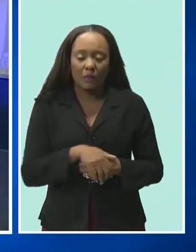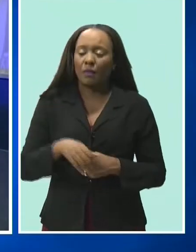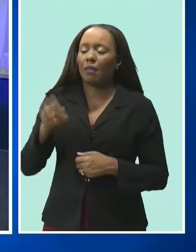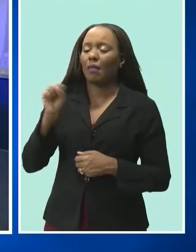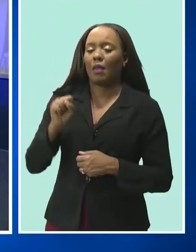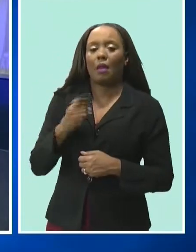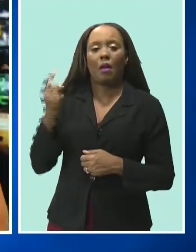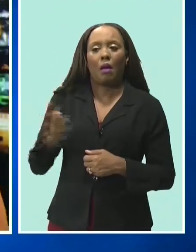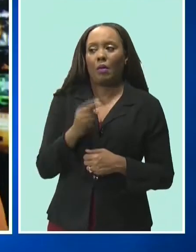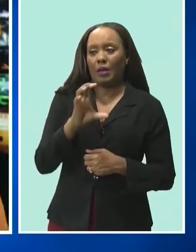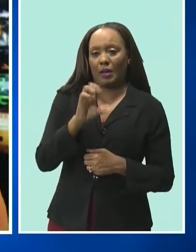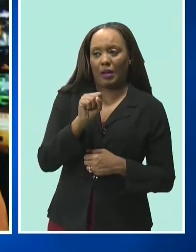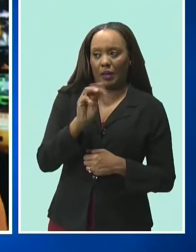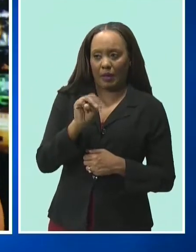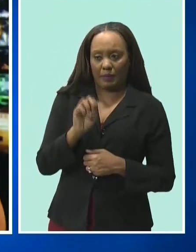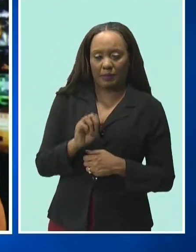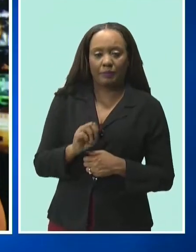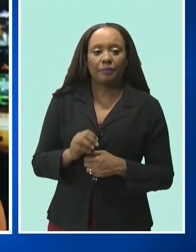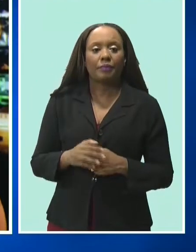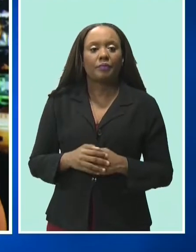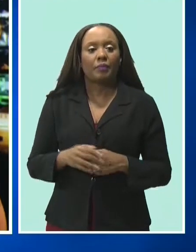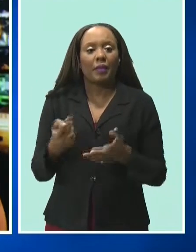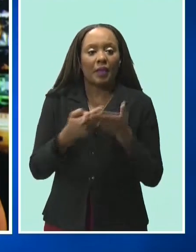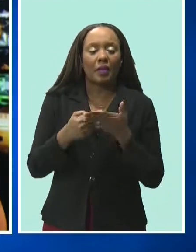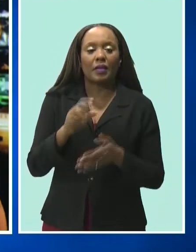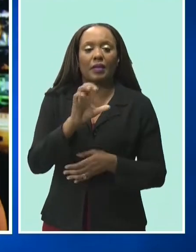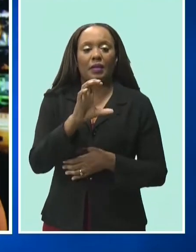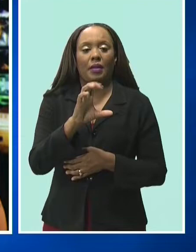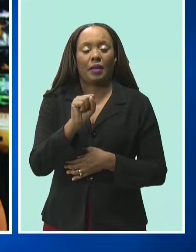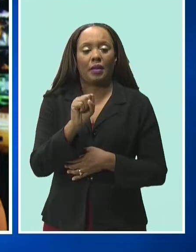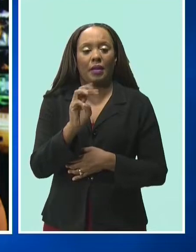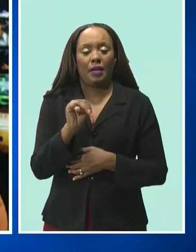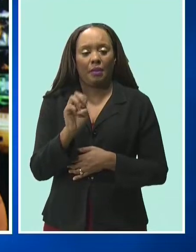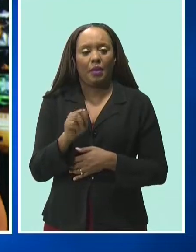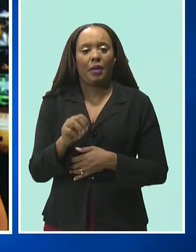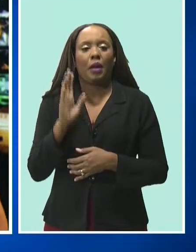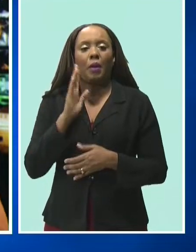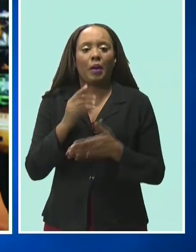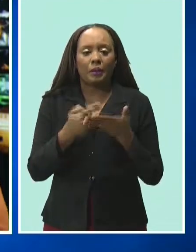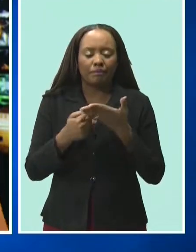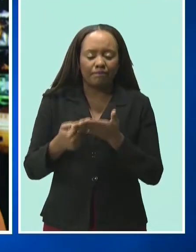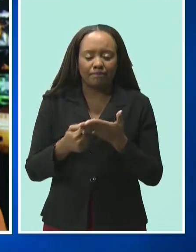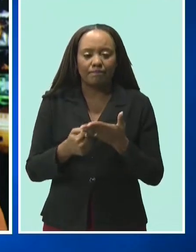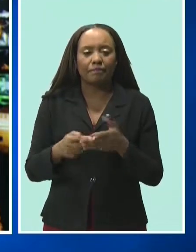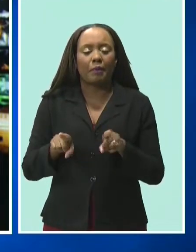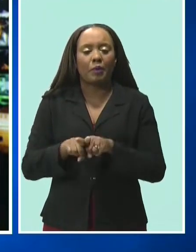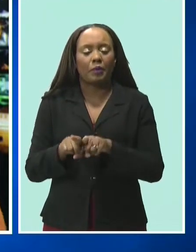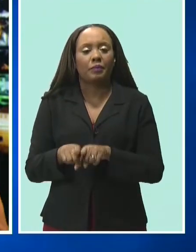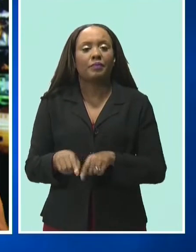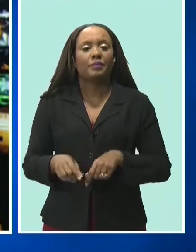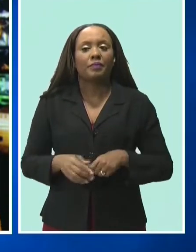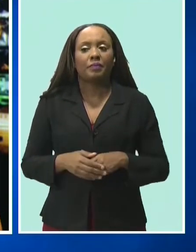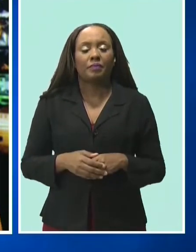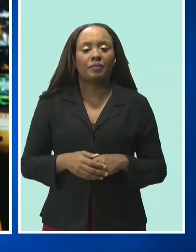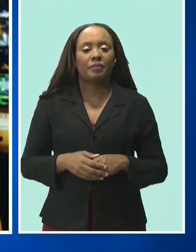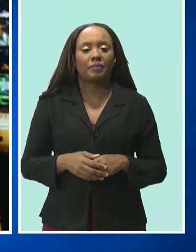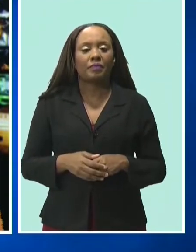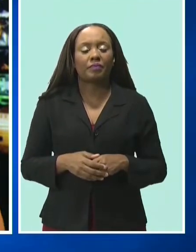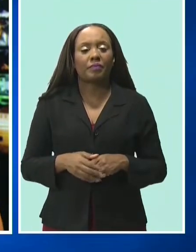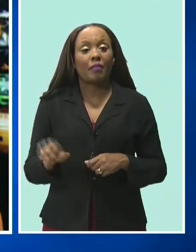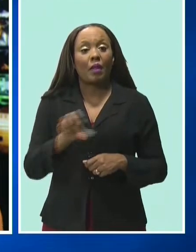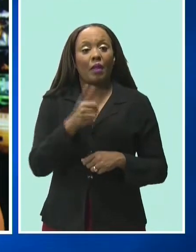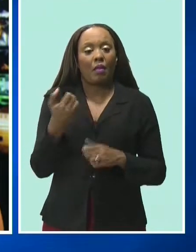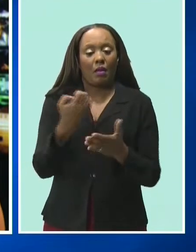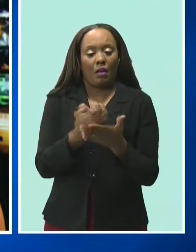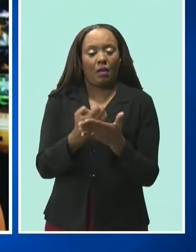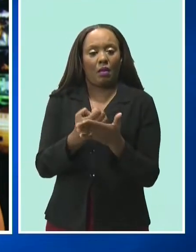update, a stock taking of the CSME, so that will happen again. CSME and other